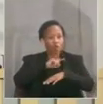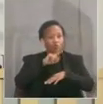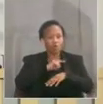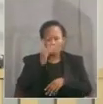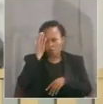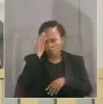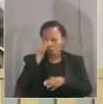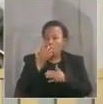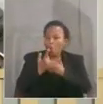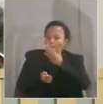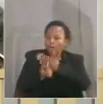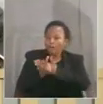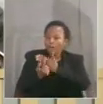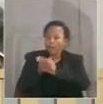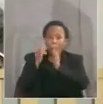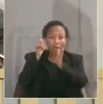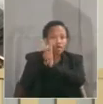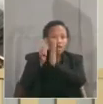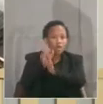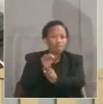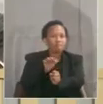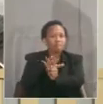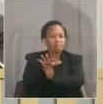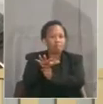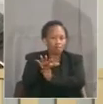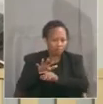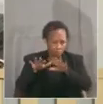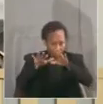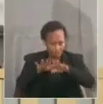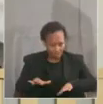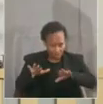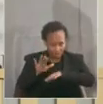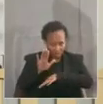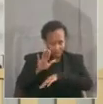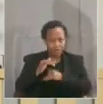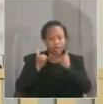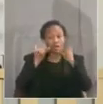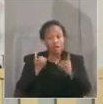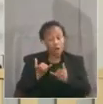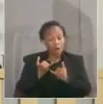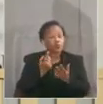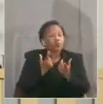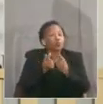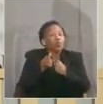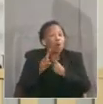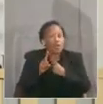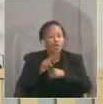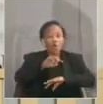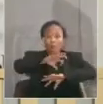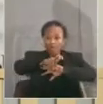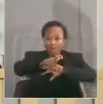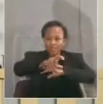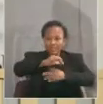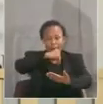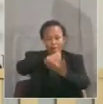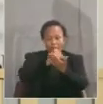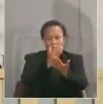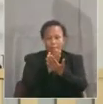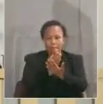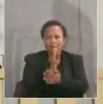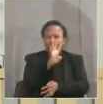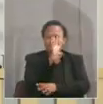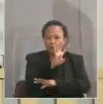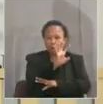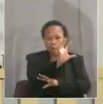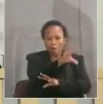these incidents, and then we divided the province into 4 parts, which are